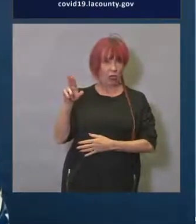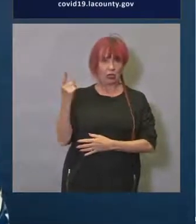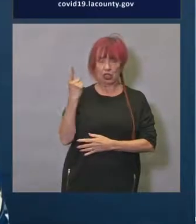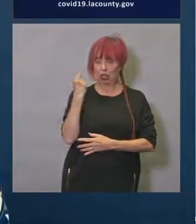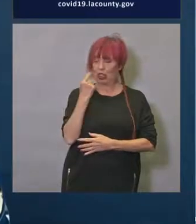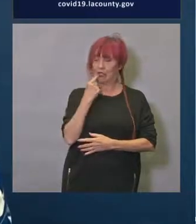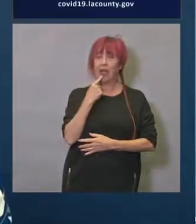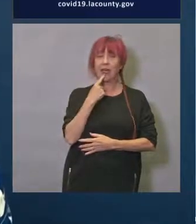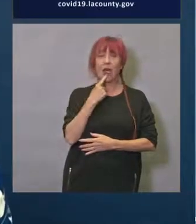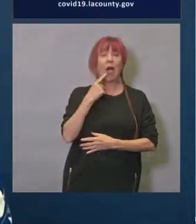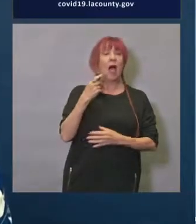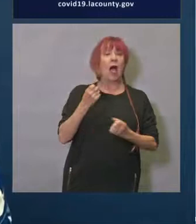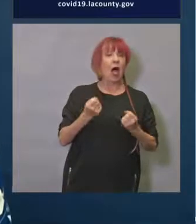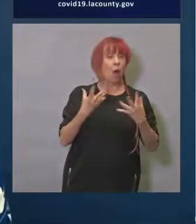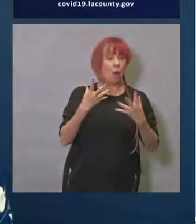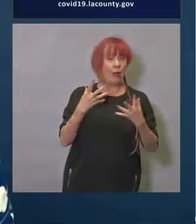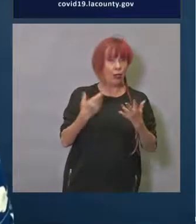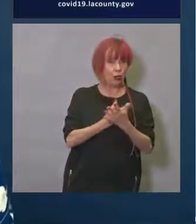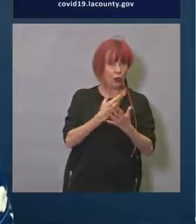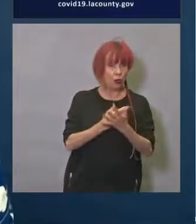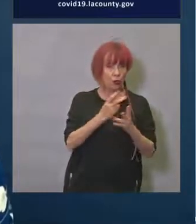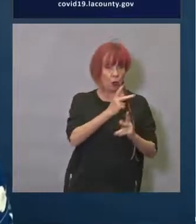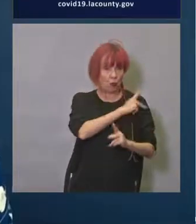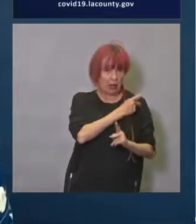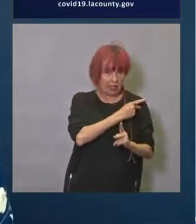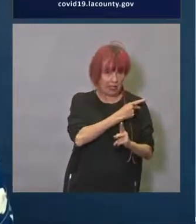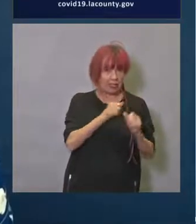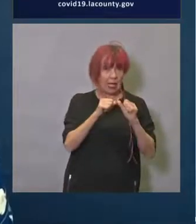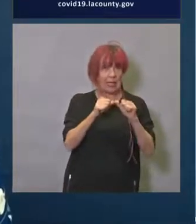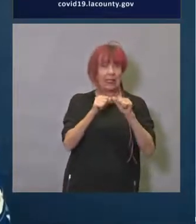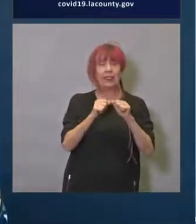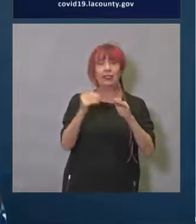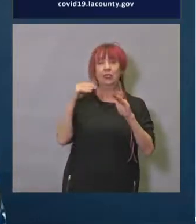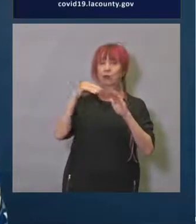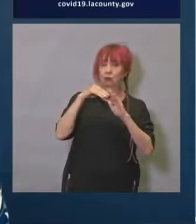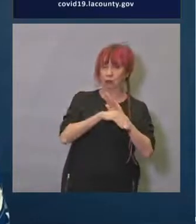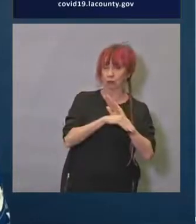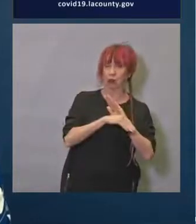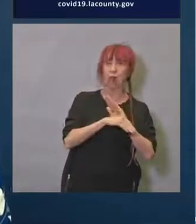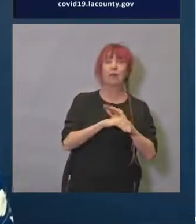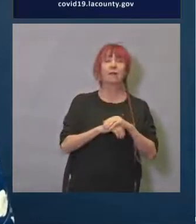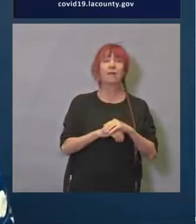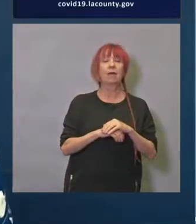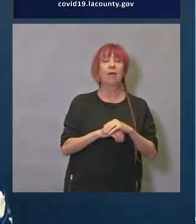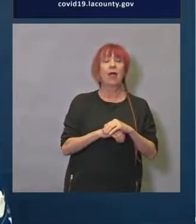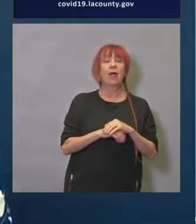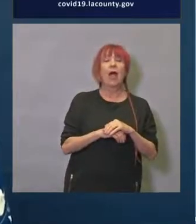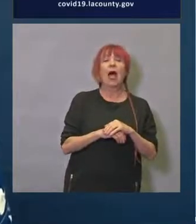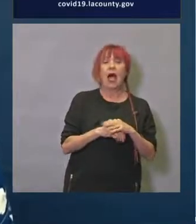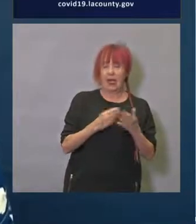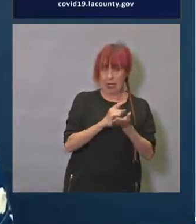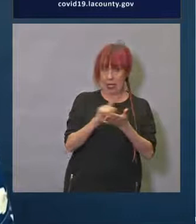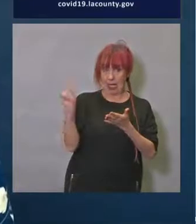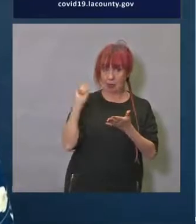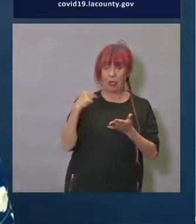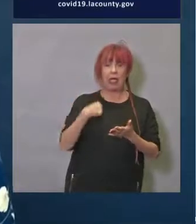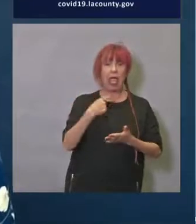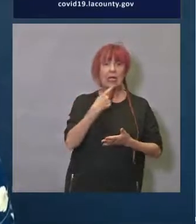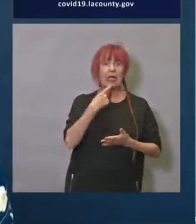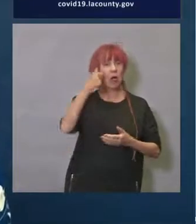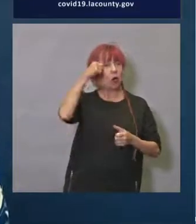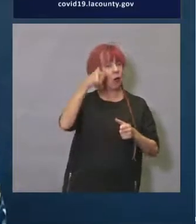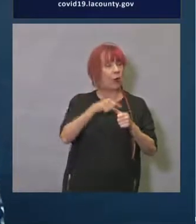new patients that are hospitalized with COVID-19 continues to gradually decline. And as I mentioned last week, remember